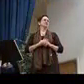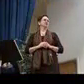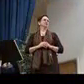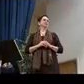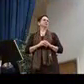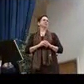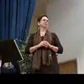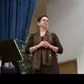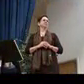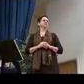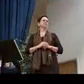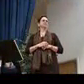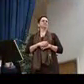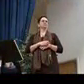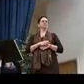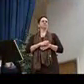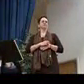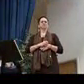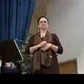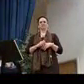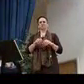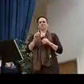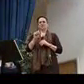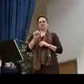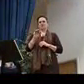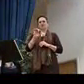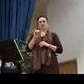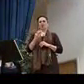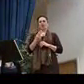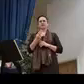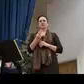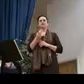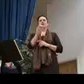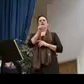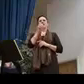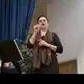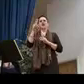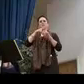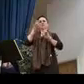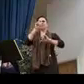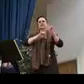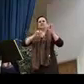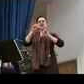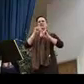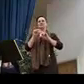Sarah Sherman, Associate of Applied Science, Grade 9, Biology.